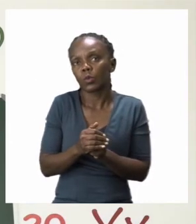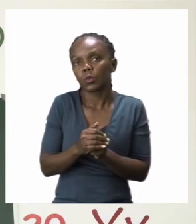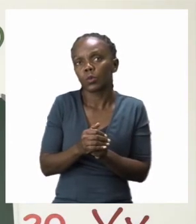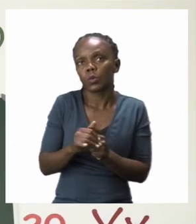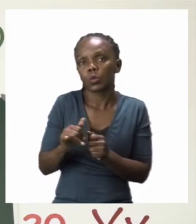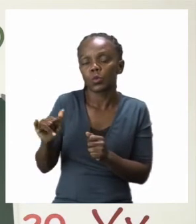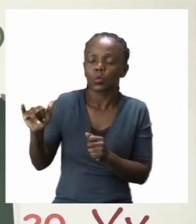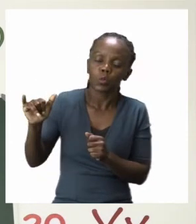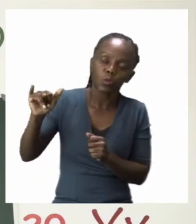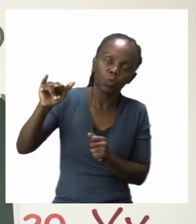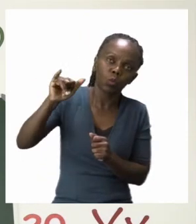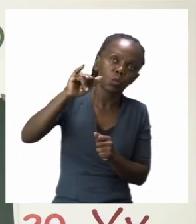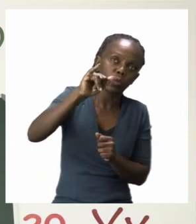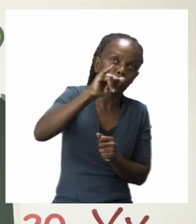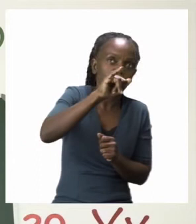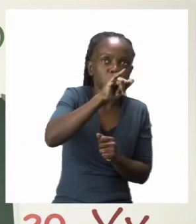planes.